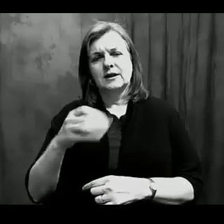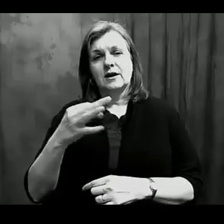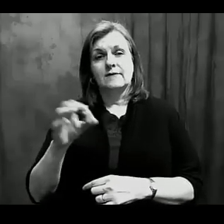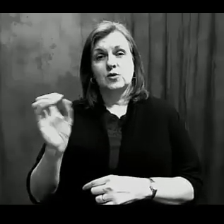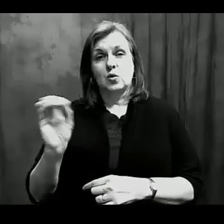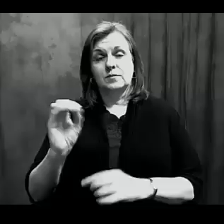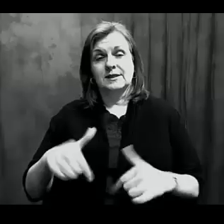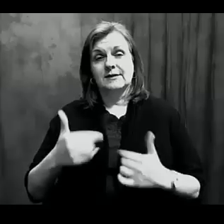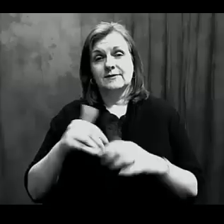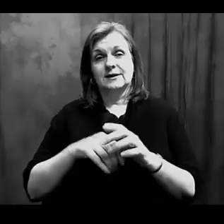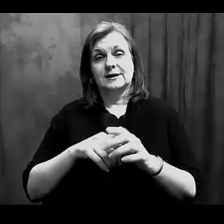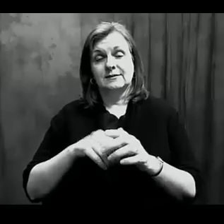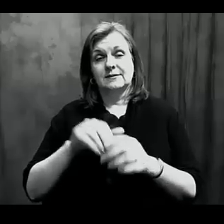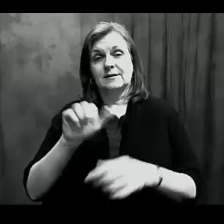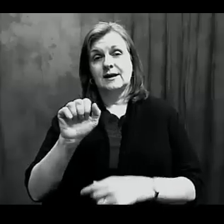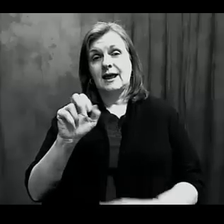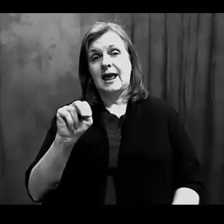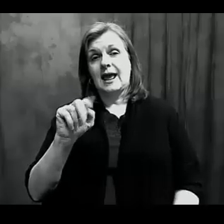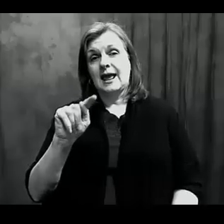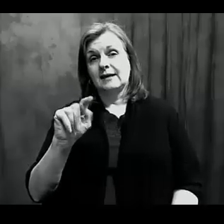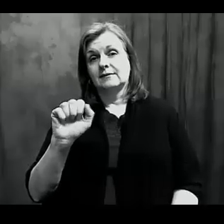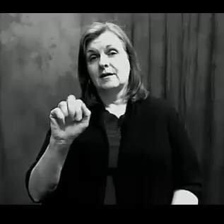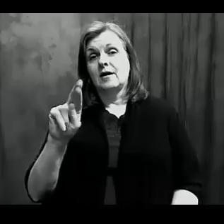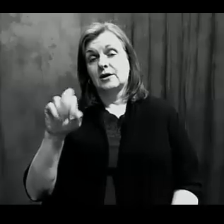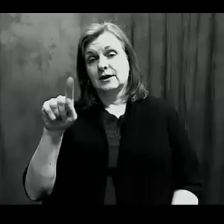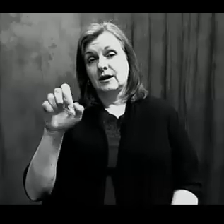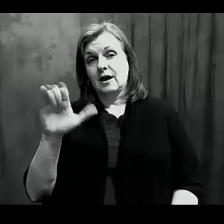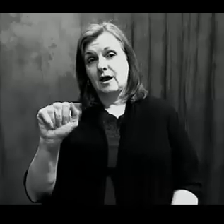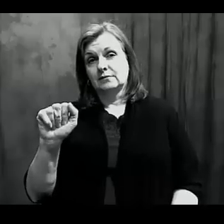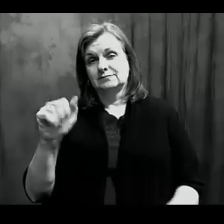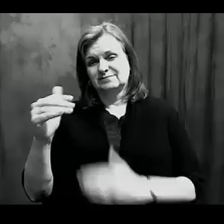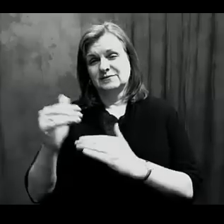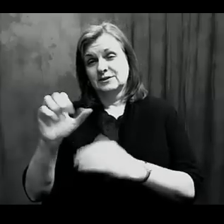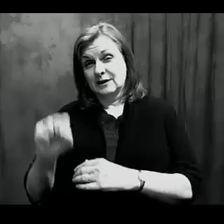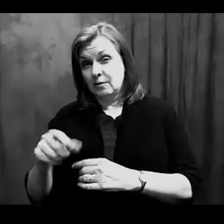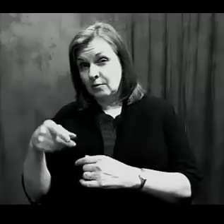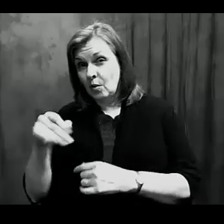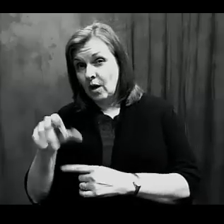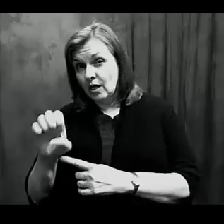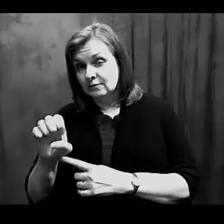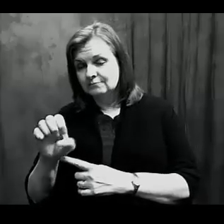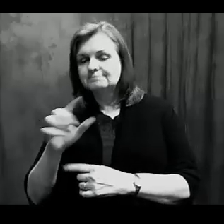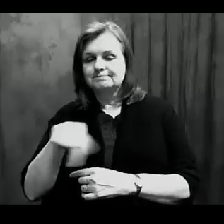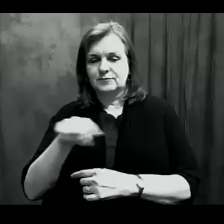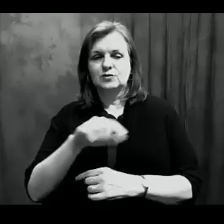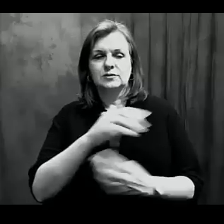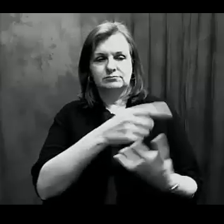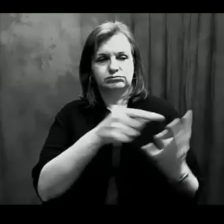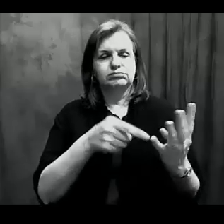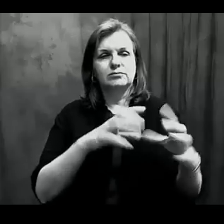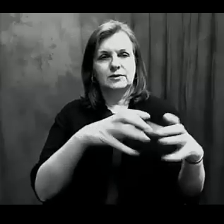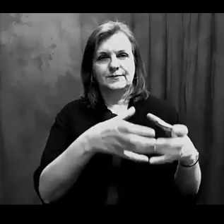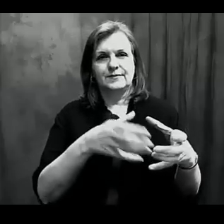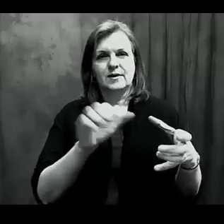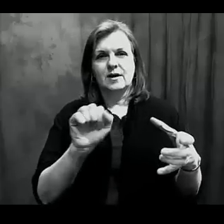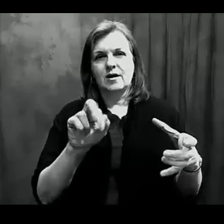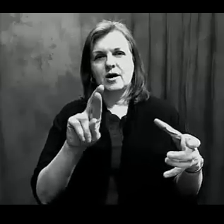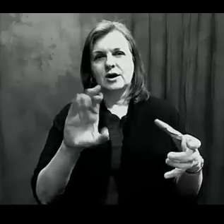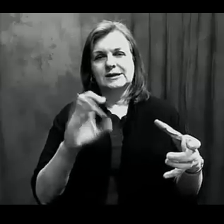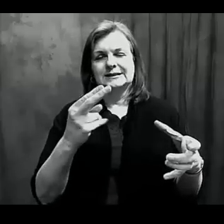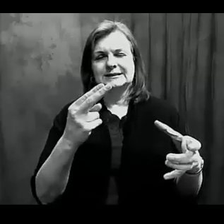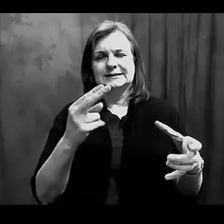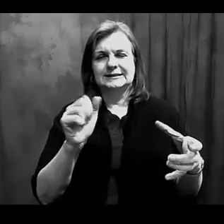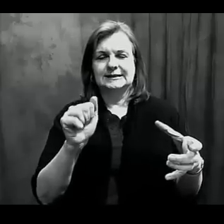temperature extremes, and so on. We think about 30% of the organisms living in Antarctica are